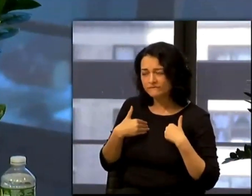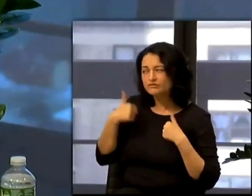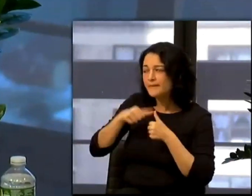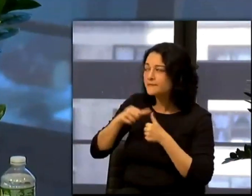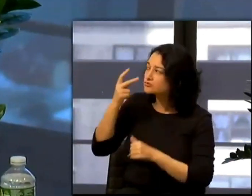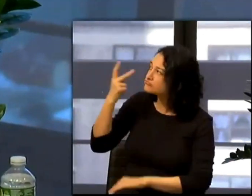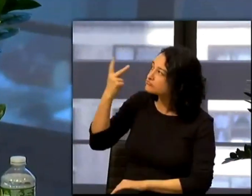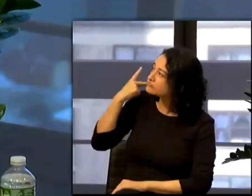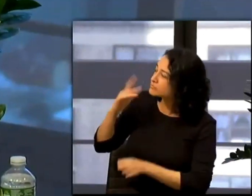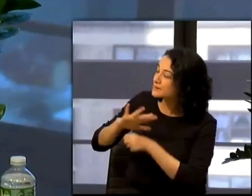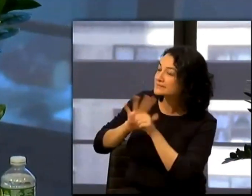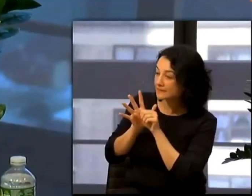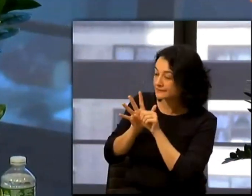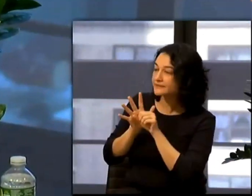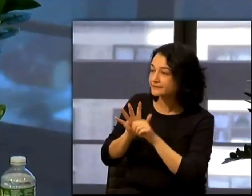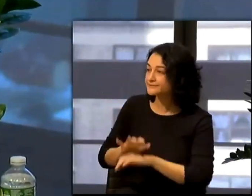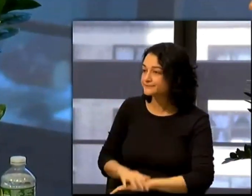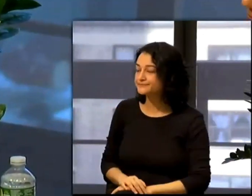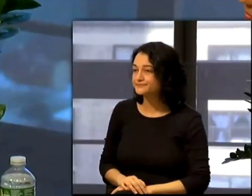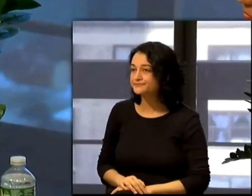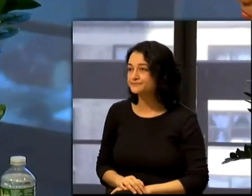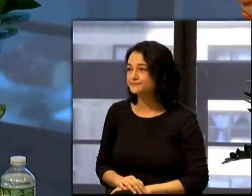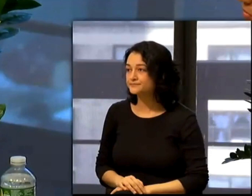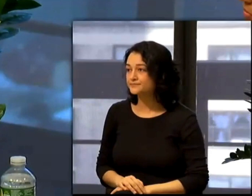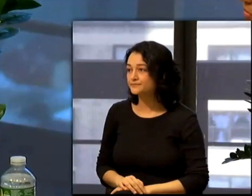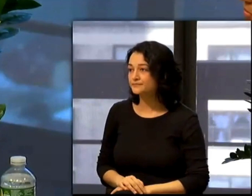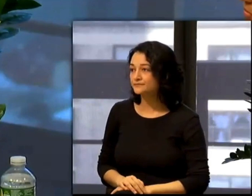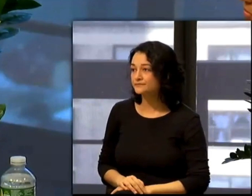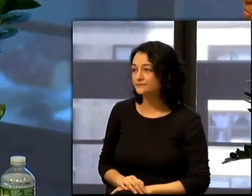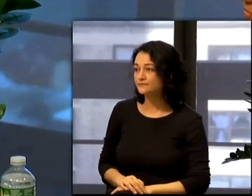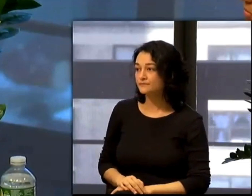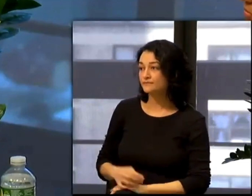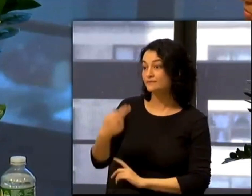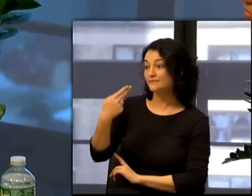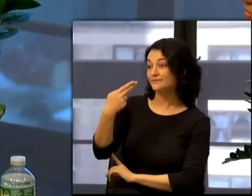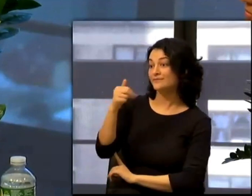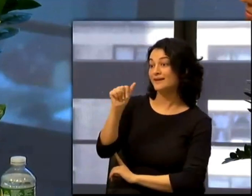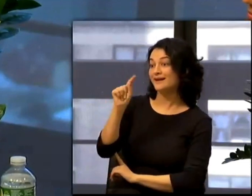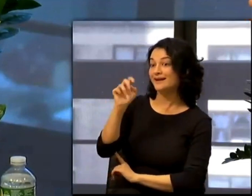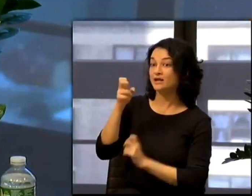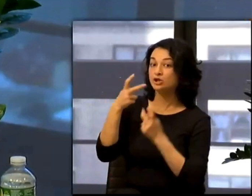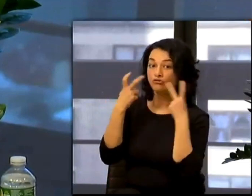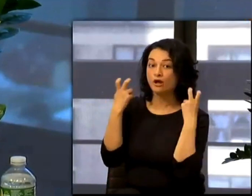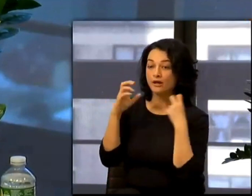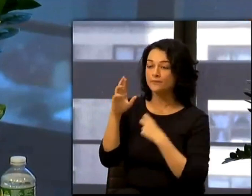crimes against the ANHPI community.